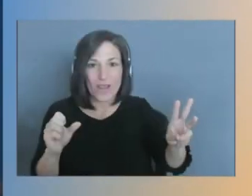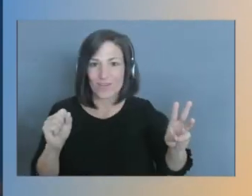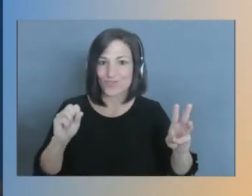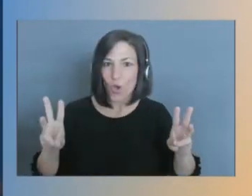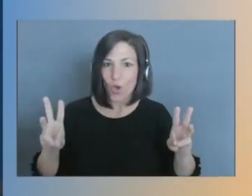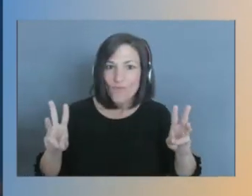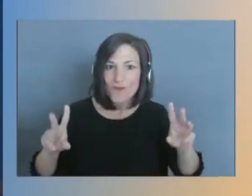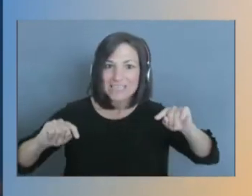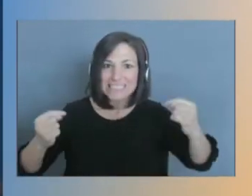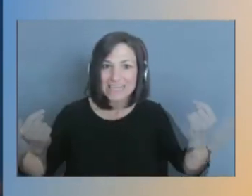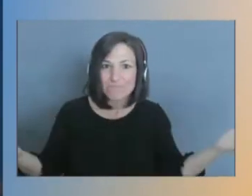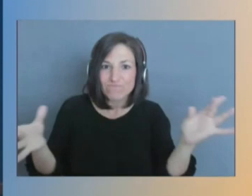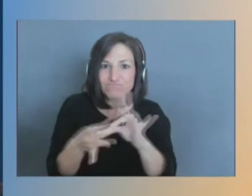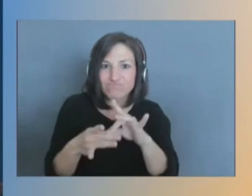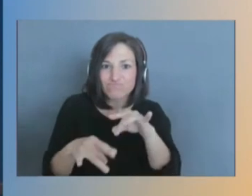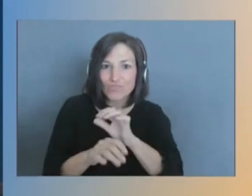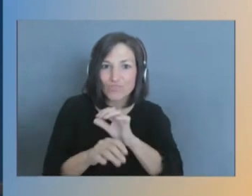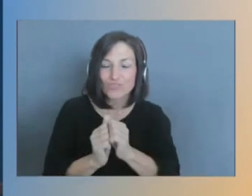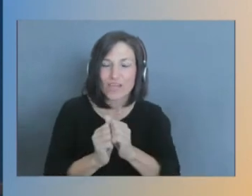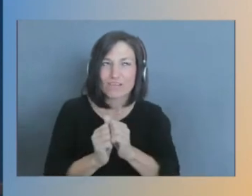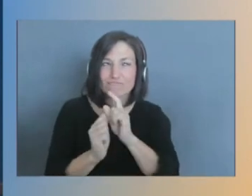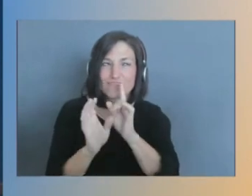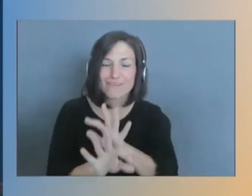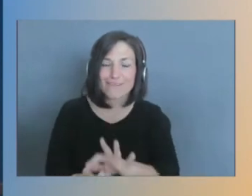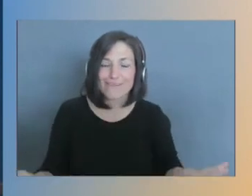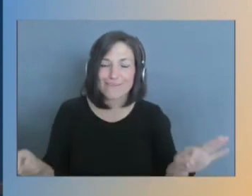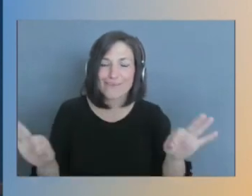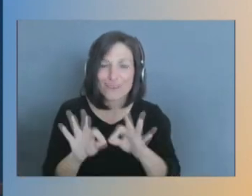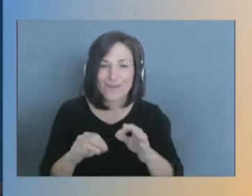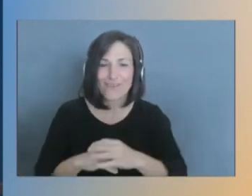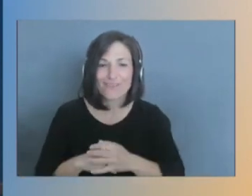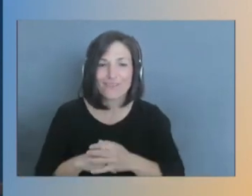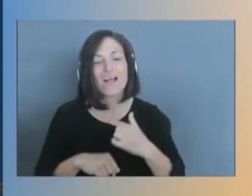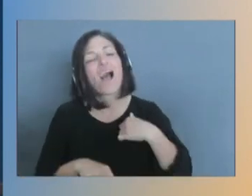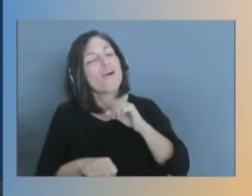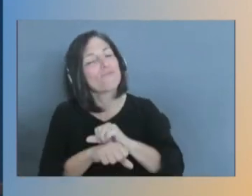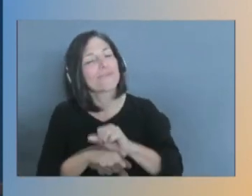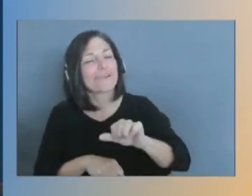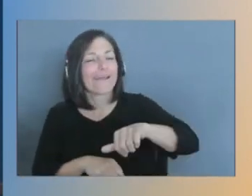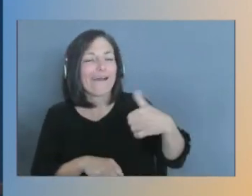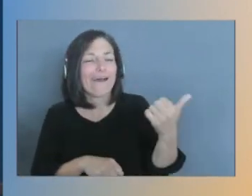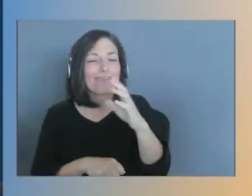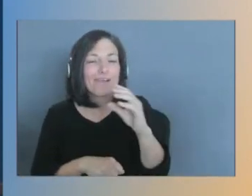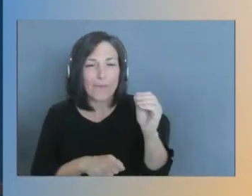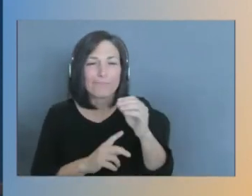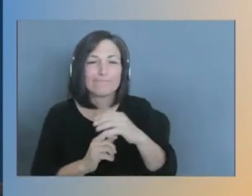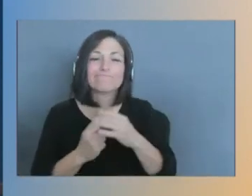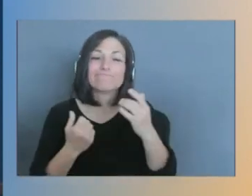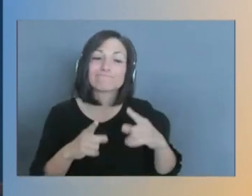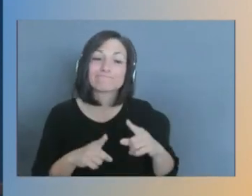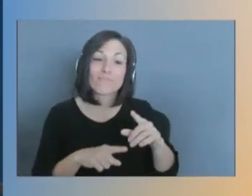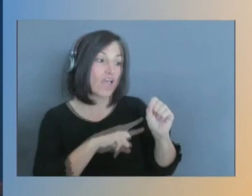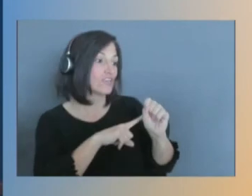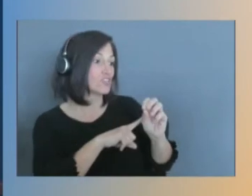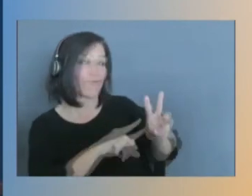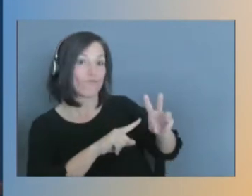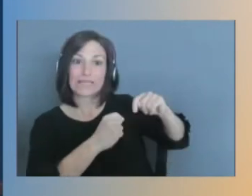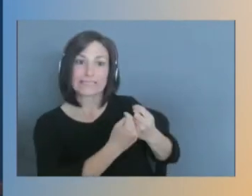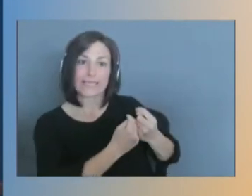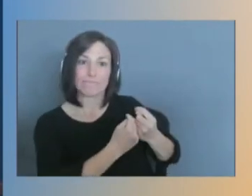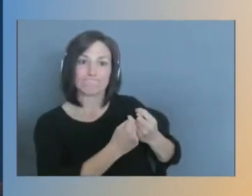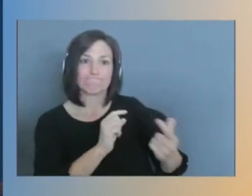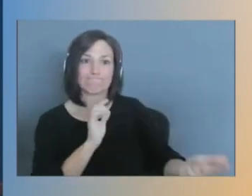critical. You know, I've worked at other companies where the software team was not allowed to talk to the hardware team.